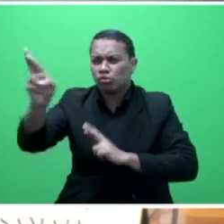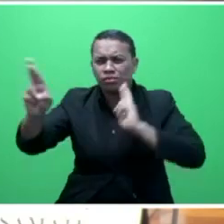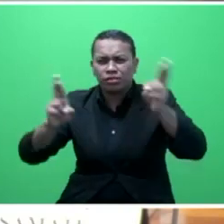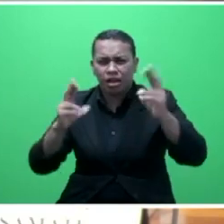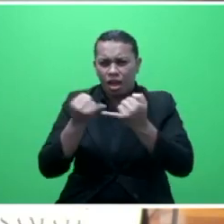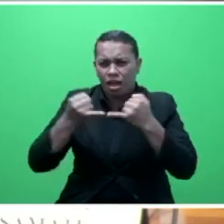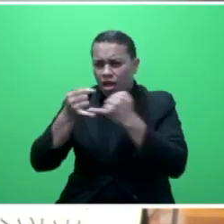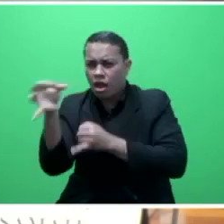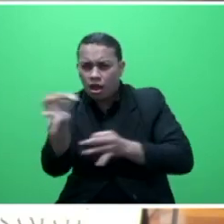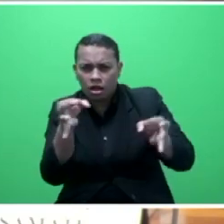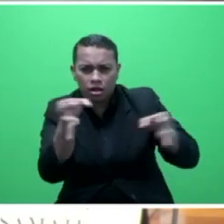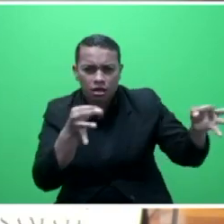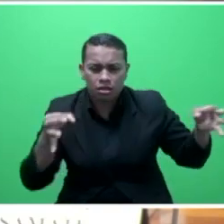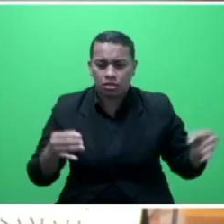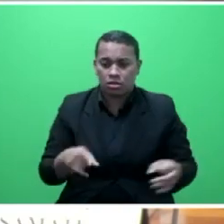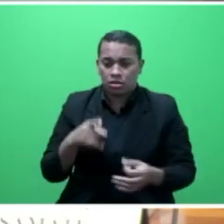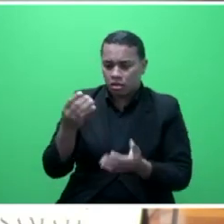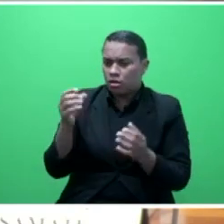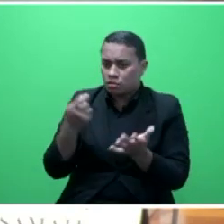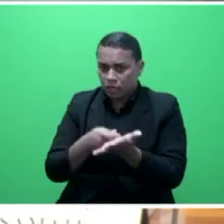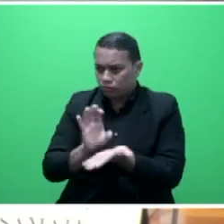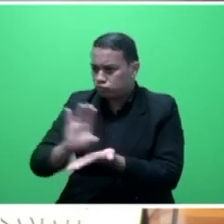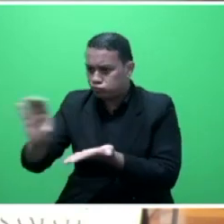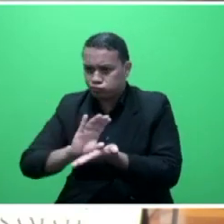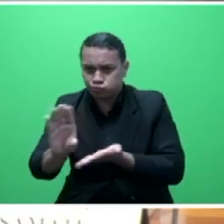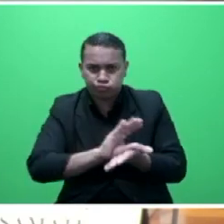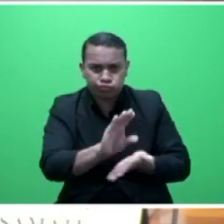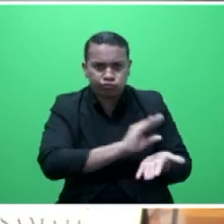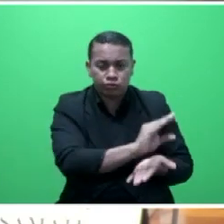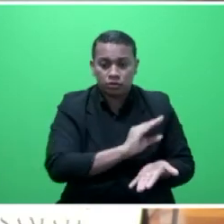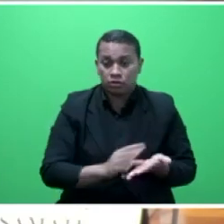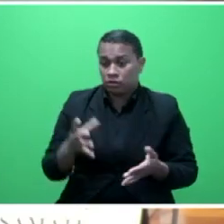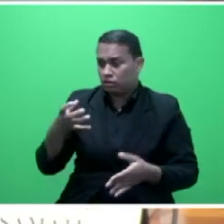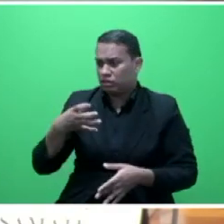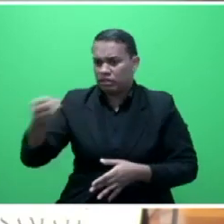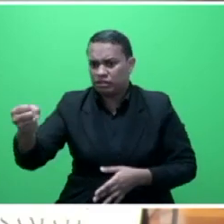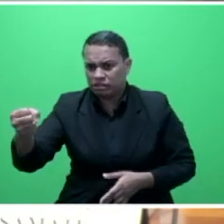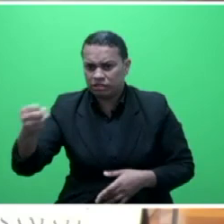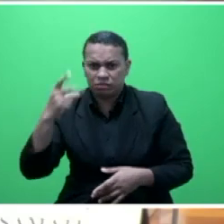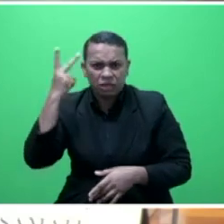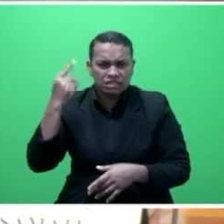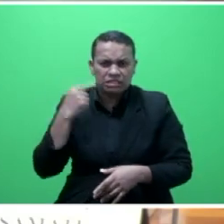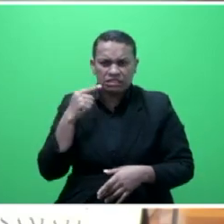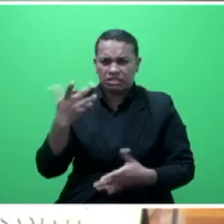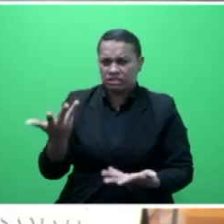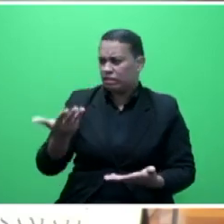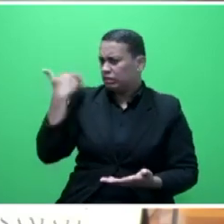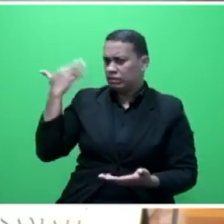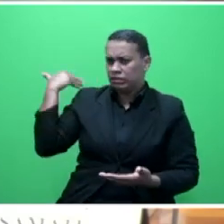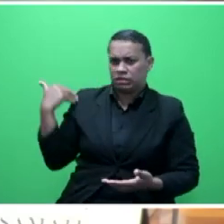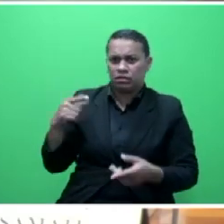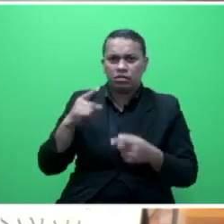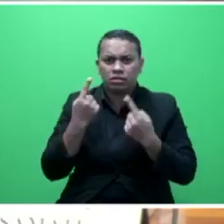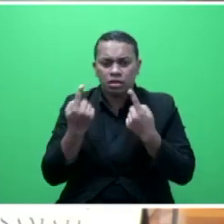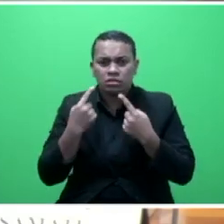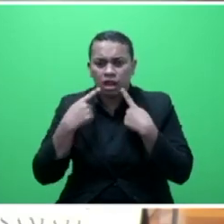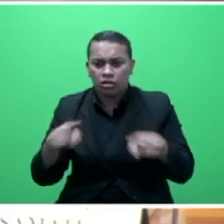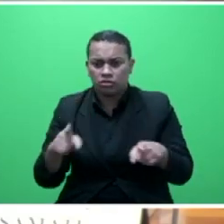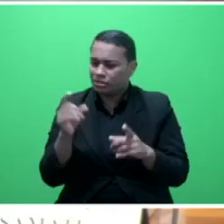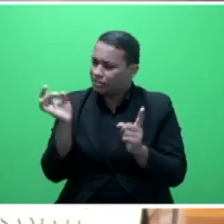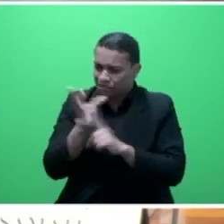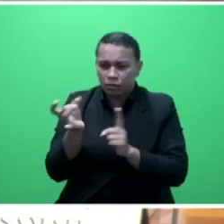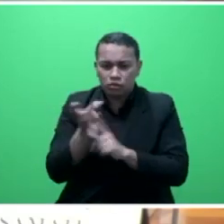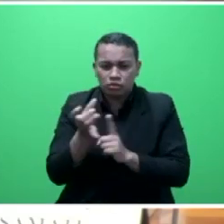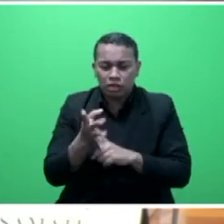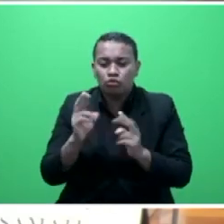the total allocation. And we're suspending the parenthood assistance payment announced last year. Again, it's important we target resources